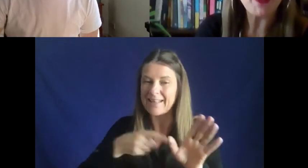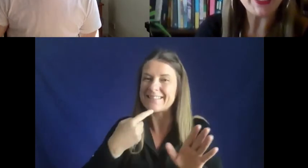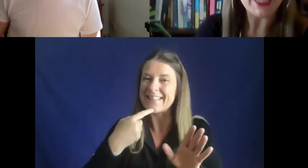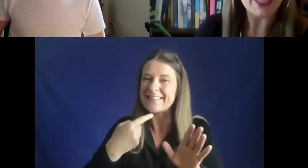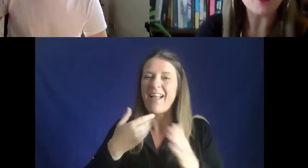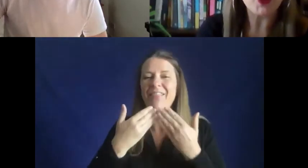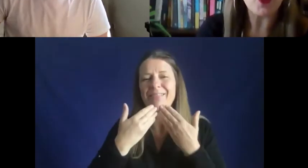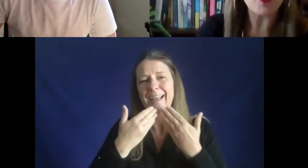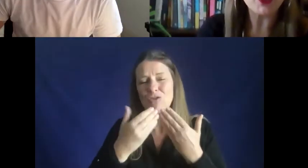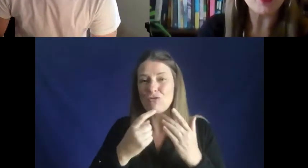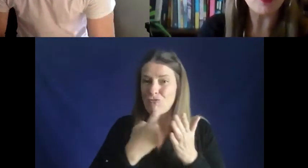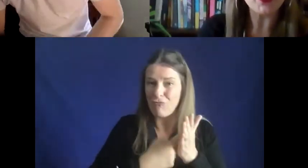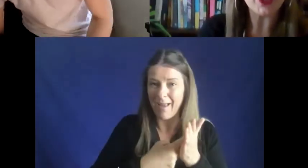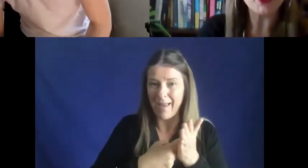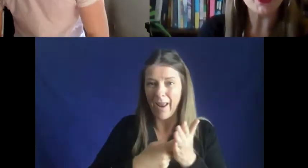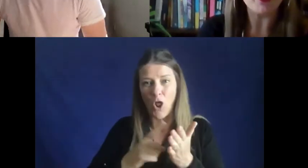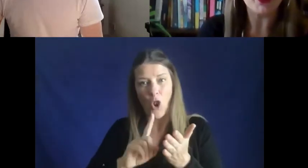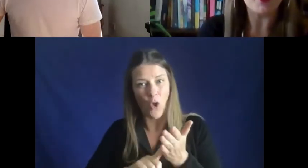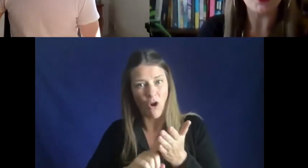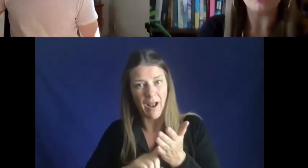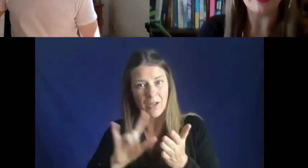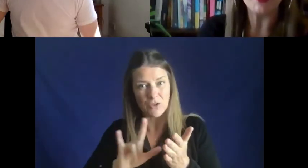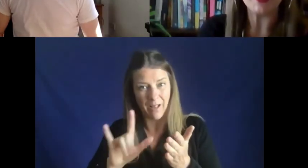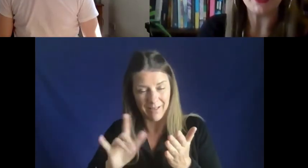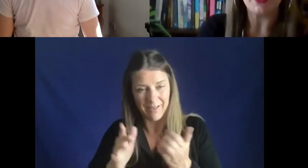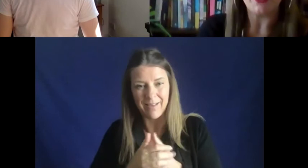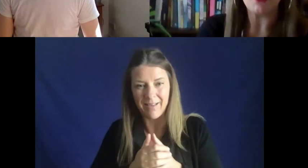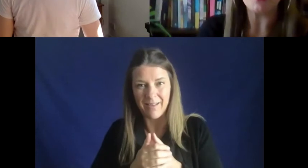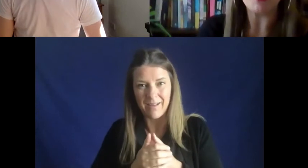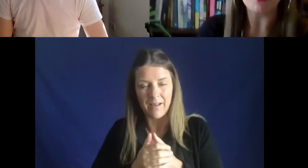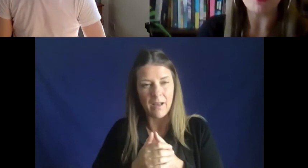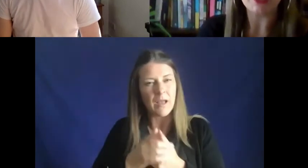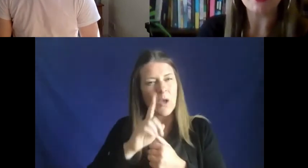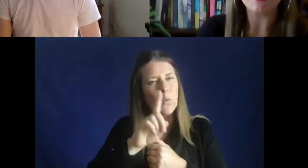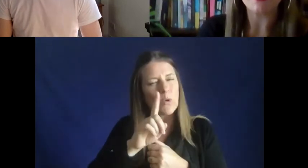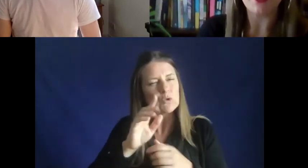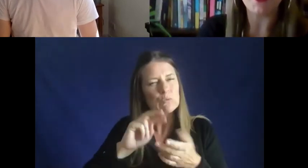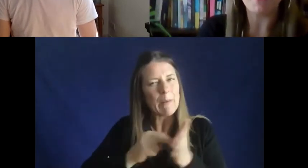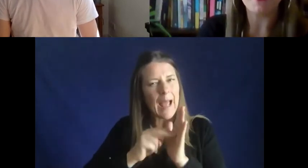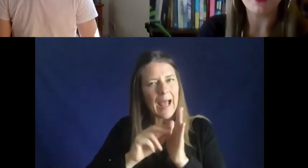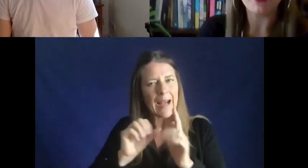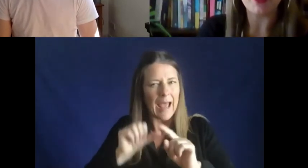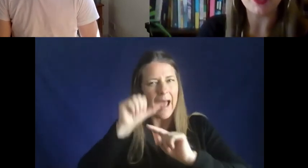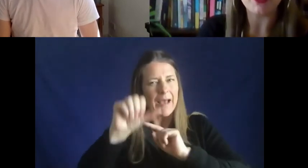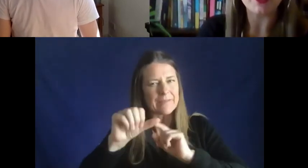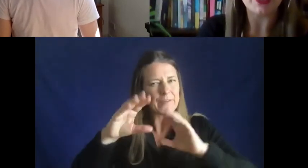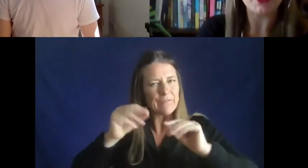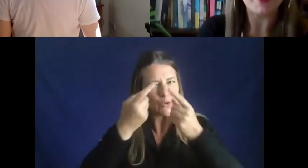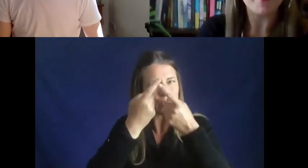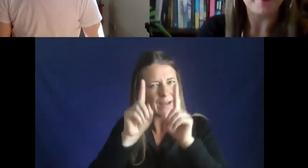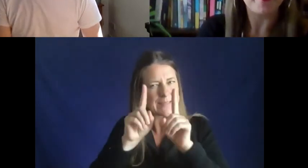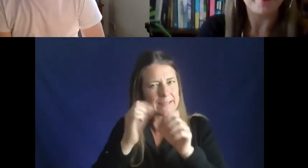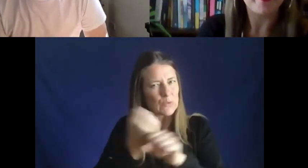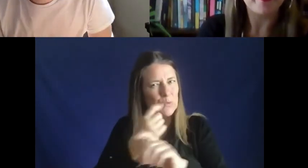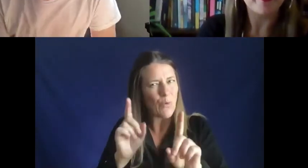I just wanted to ask what you hope to do post-graduation with what you've learned and how you bring your practice together. Really great question,